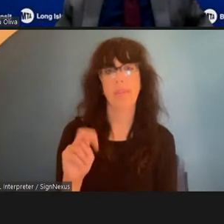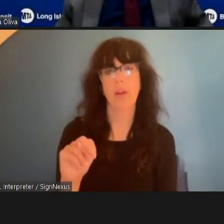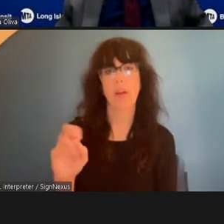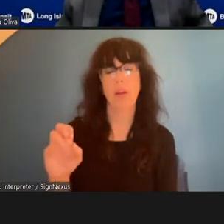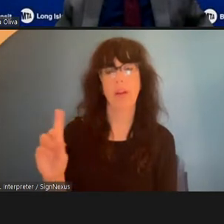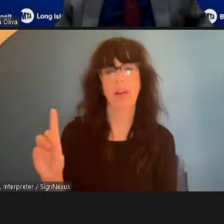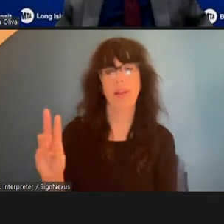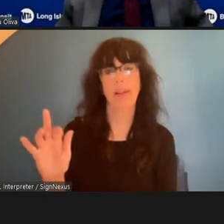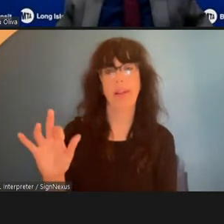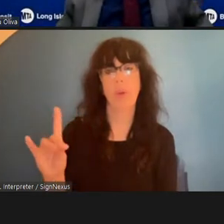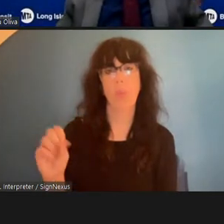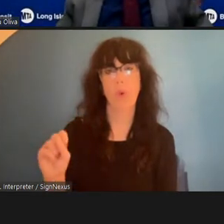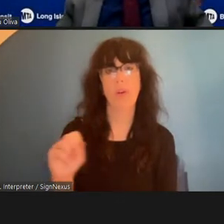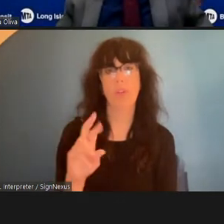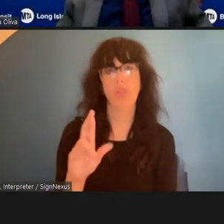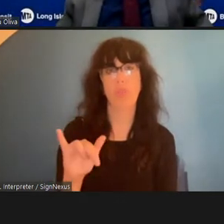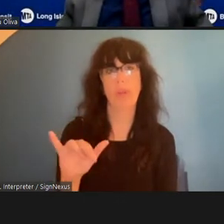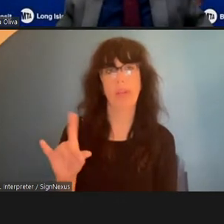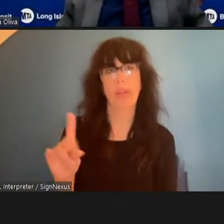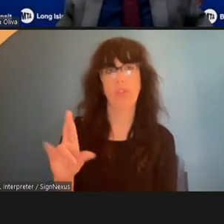ray dries